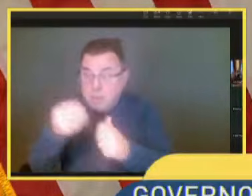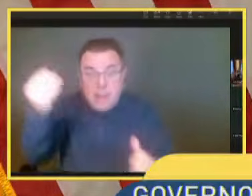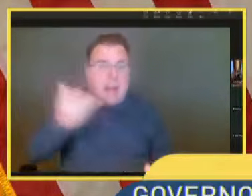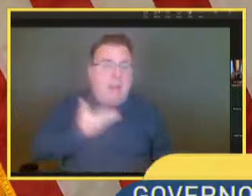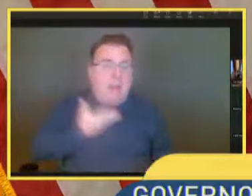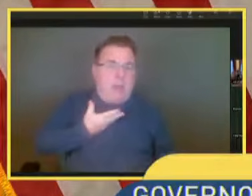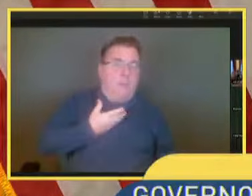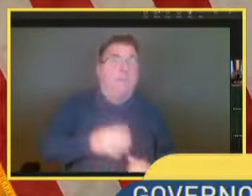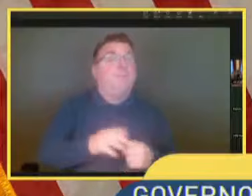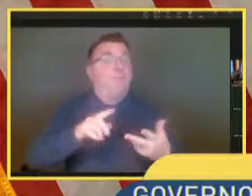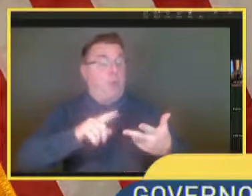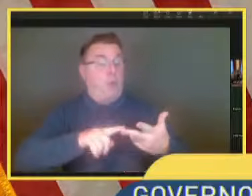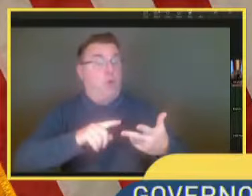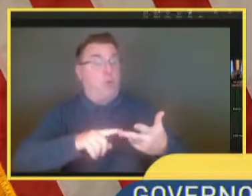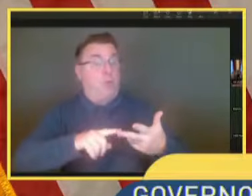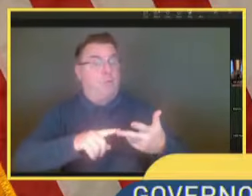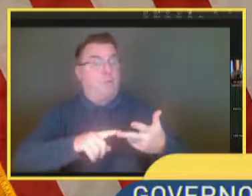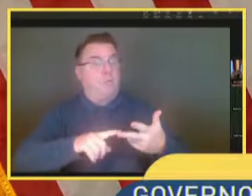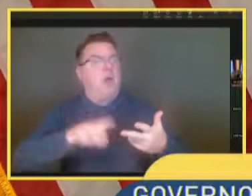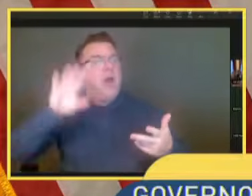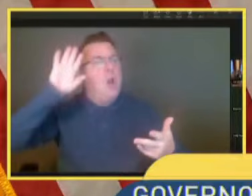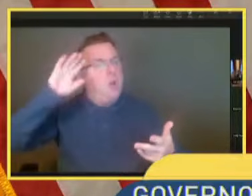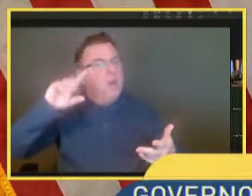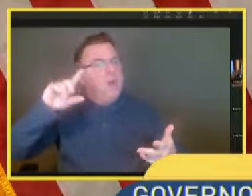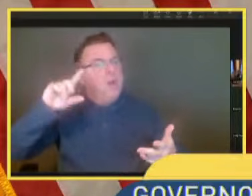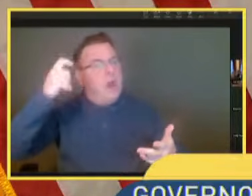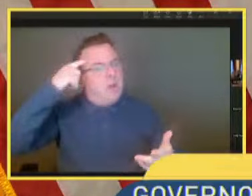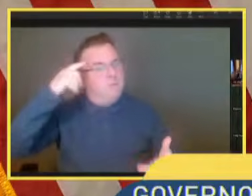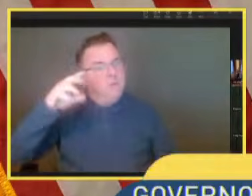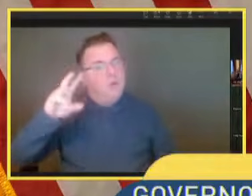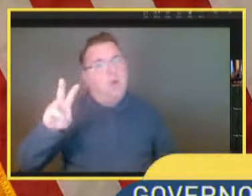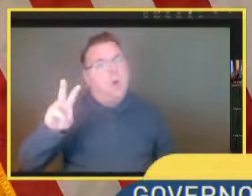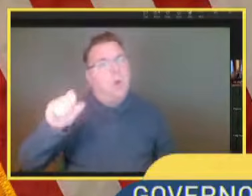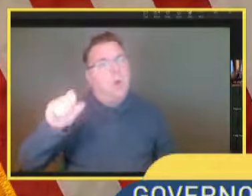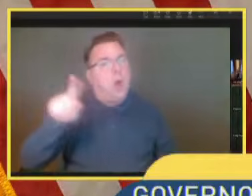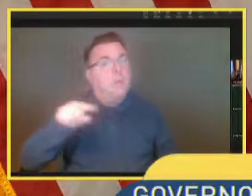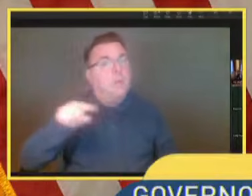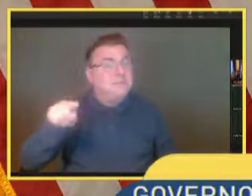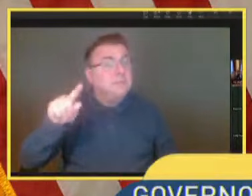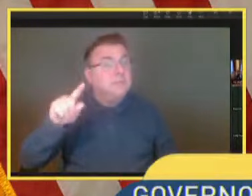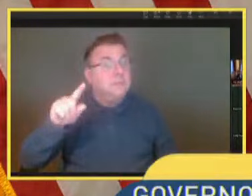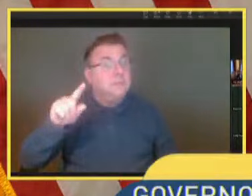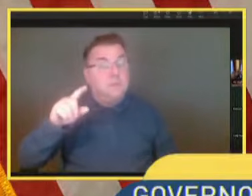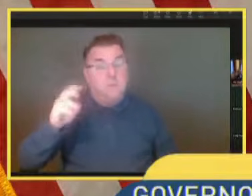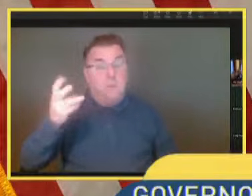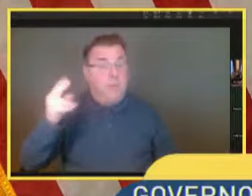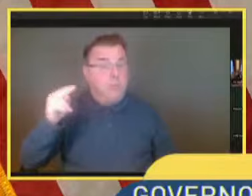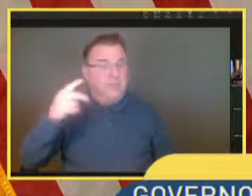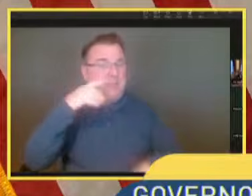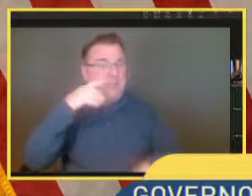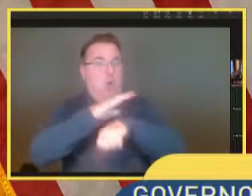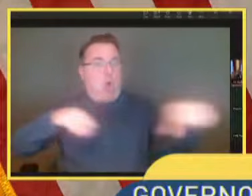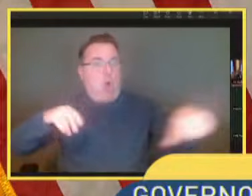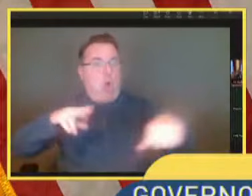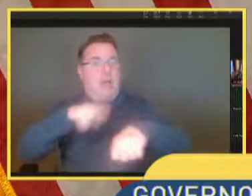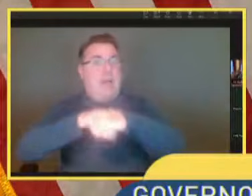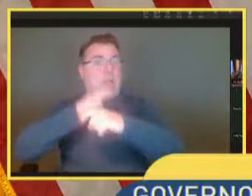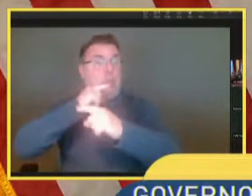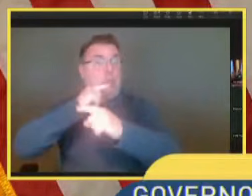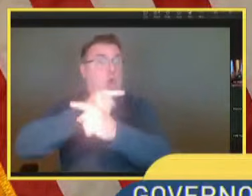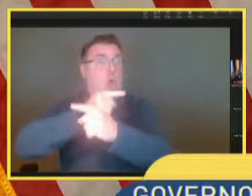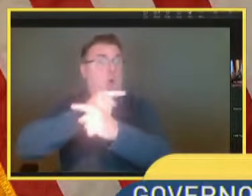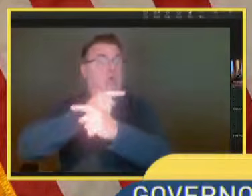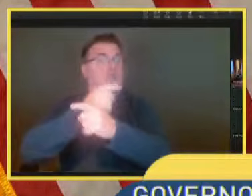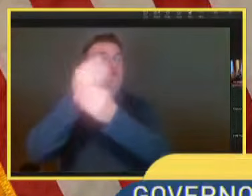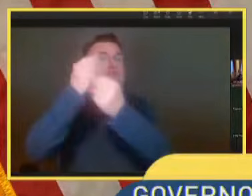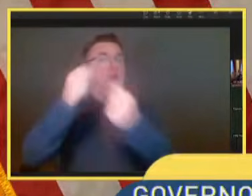Third, I'm aware that Governor Walz called up the National Guard in Minnesota to help address the crisis created by ICE. I met